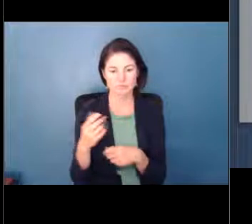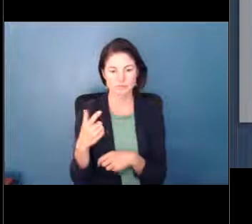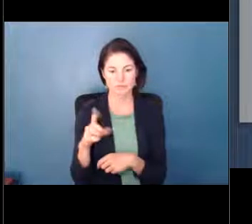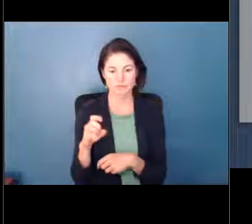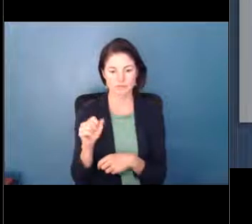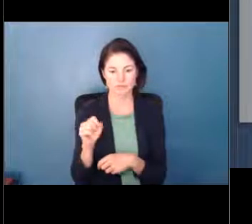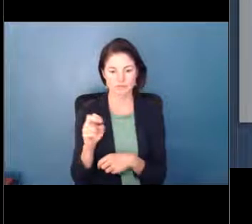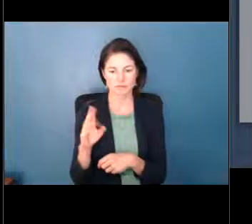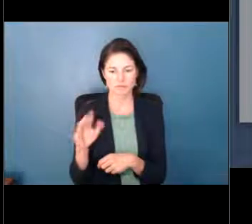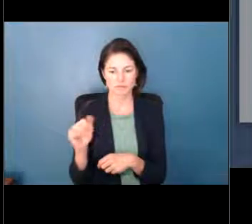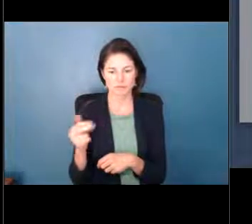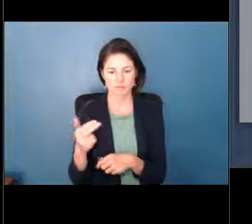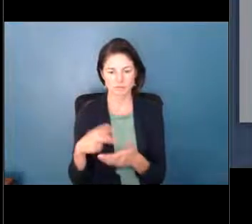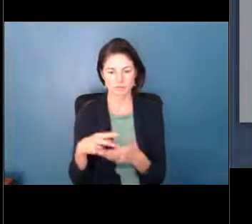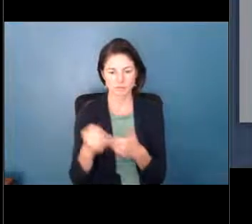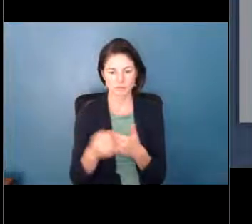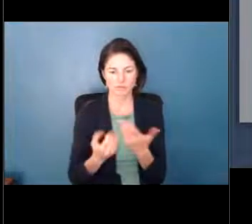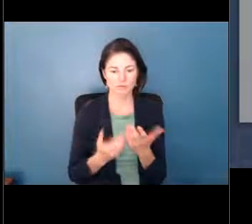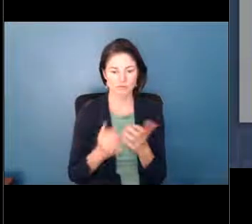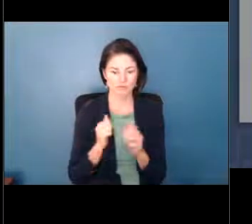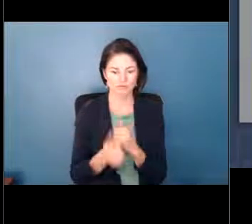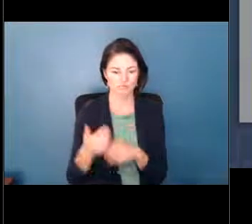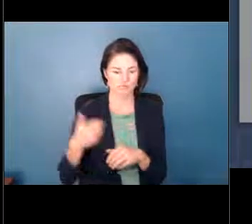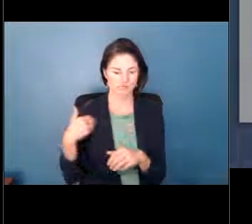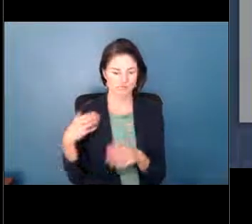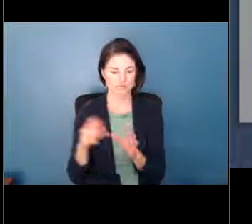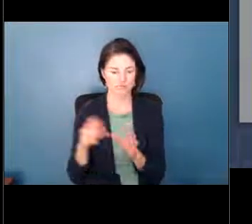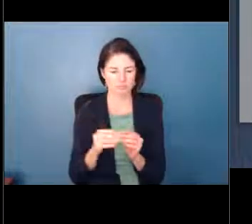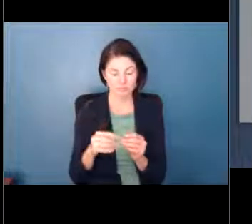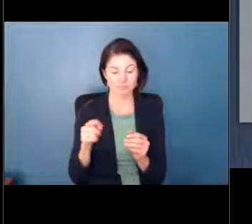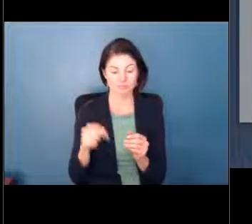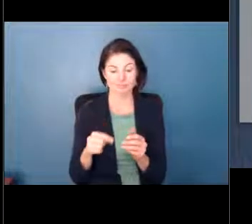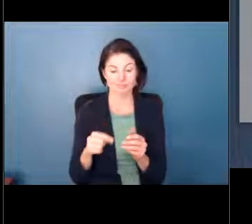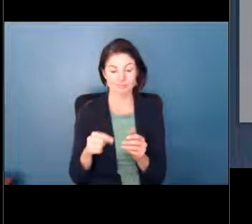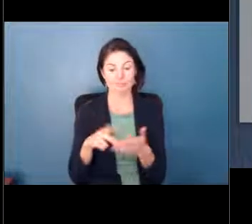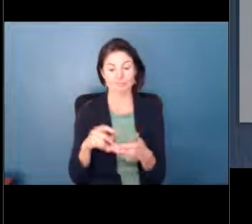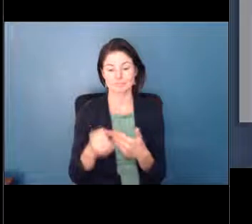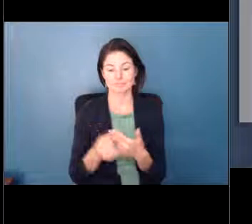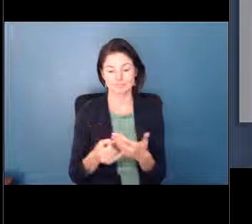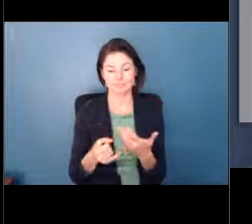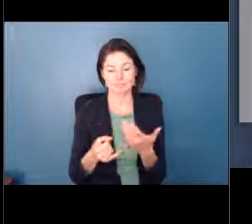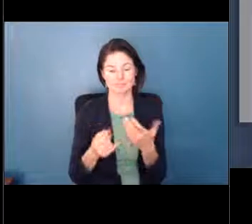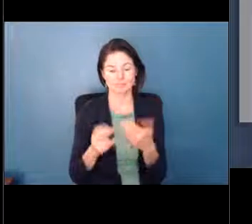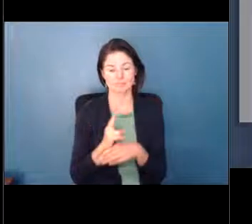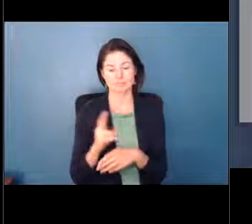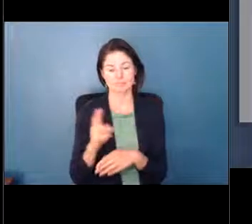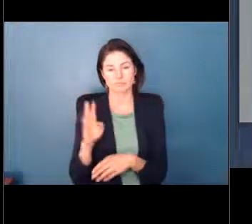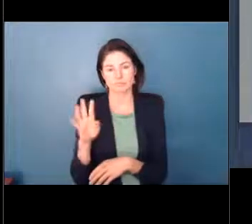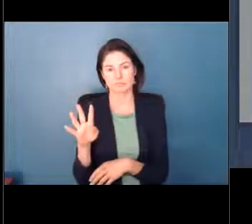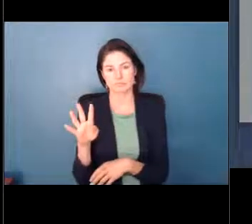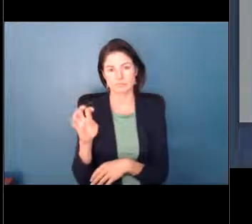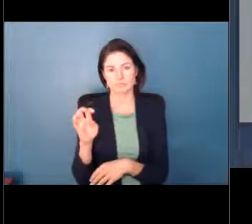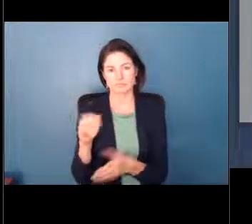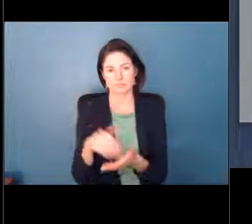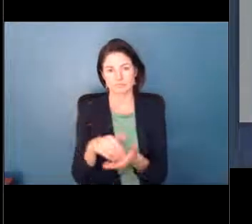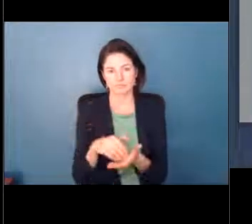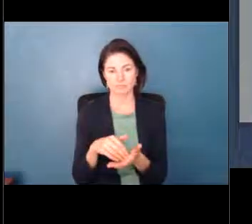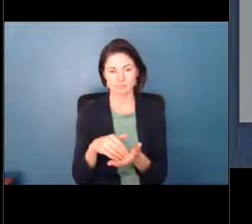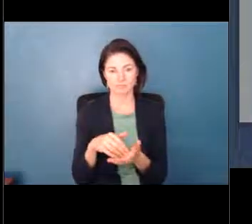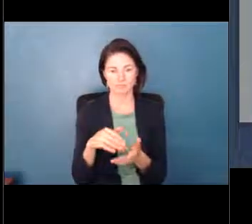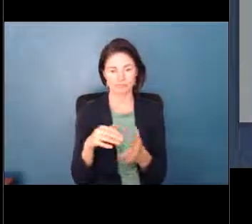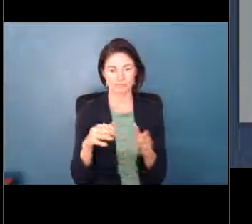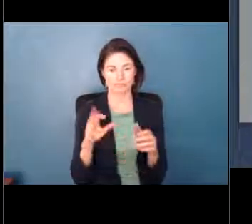presented at past commission meetings. The project realigns approximately 4,000 foot section of highway